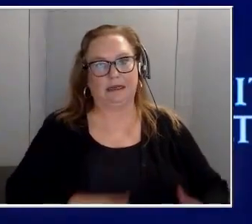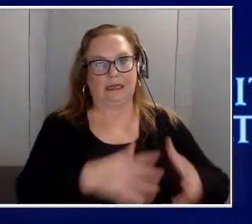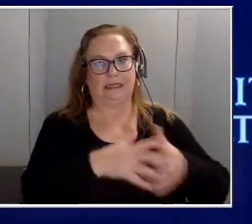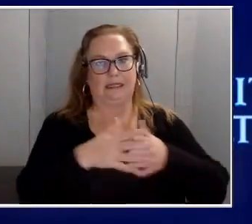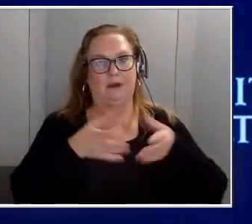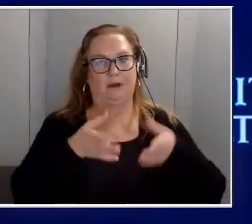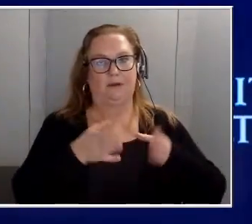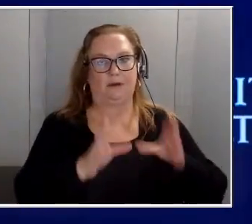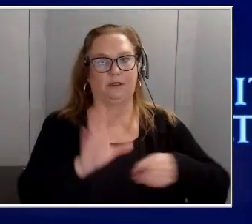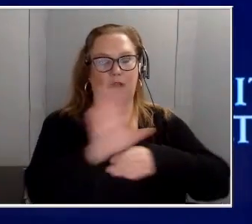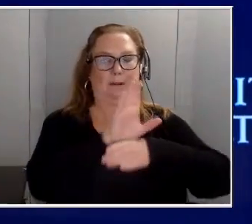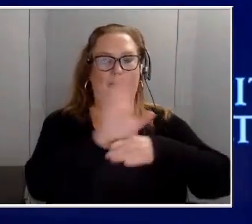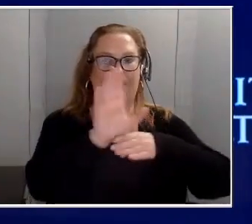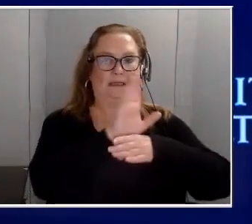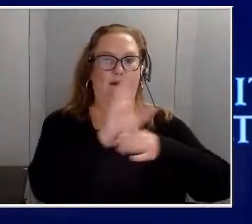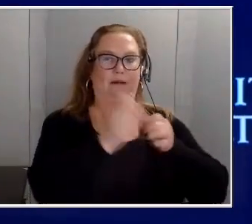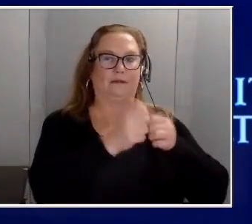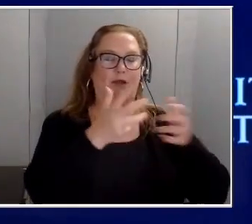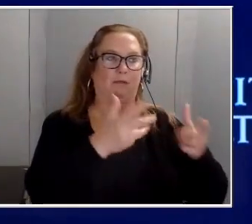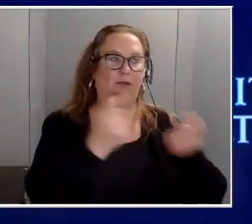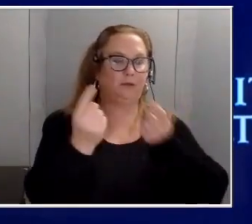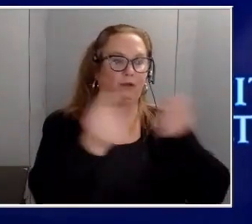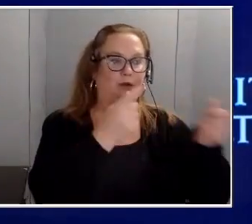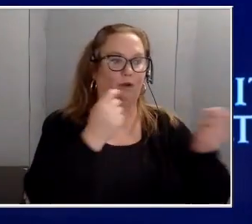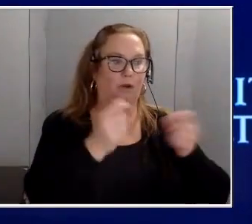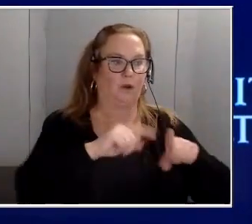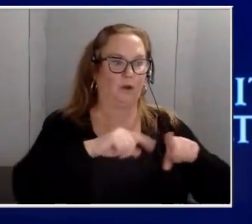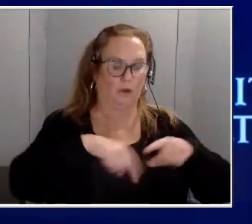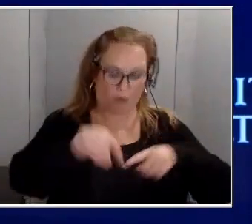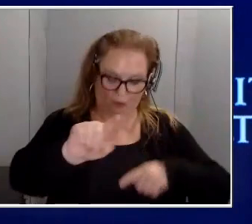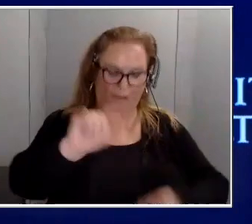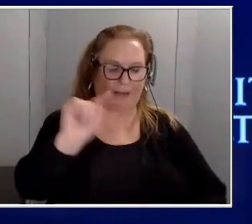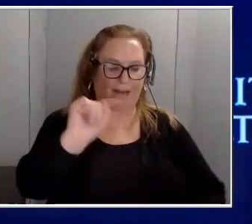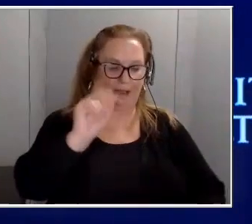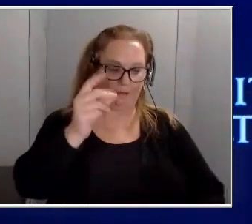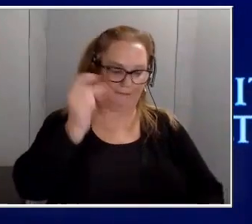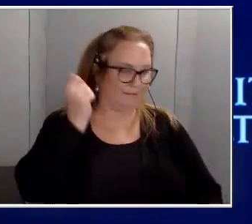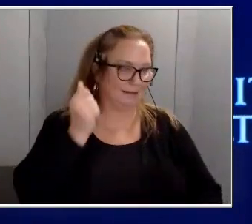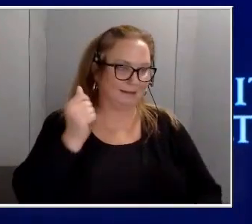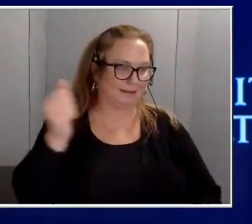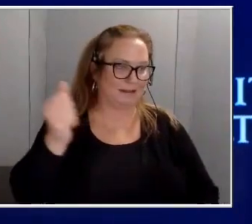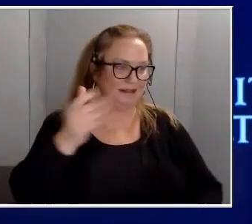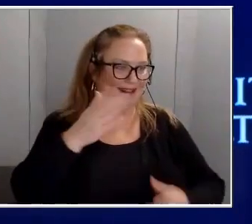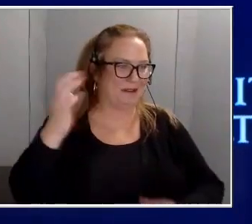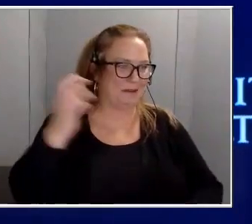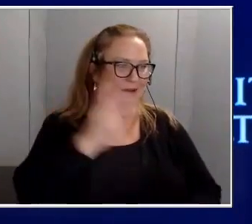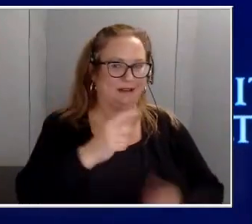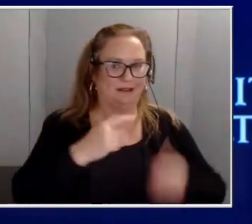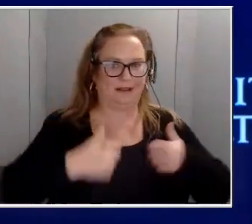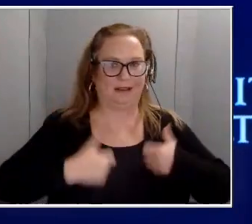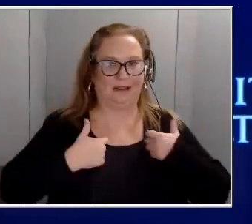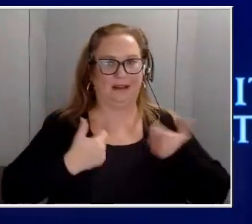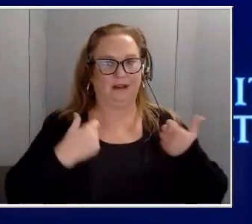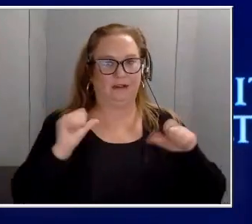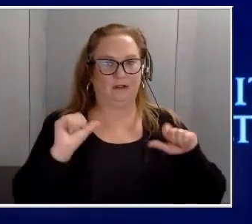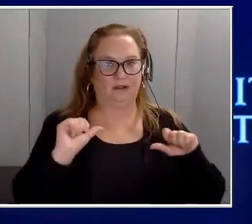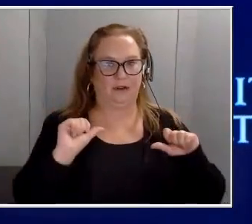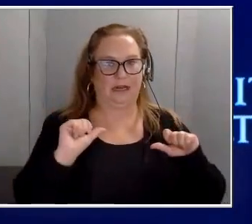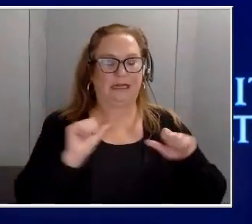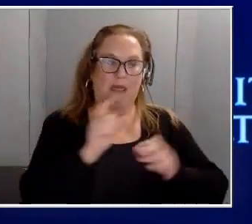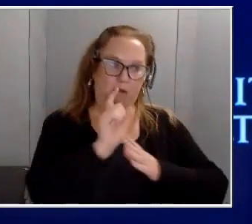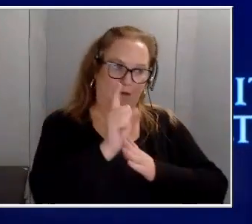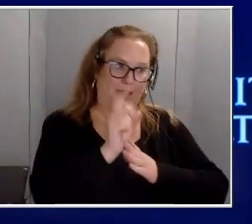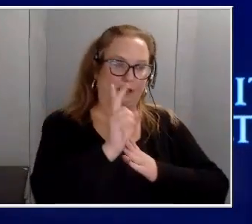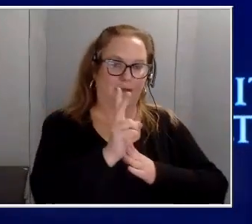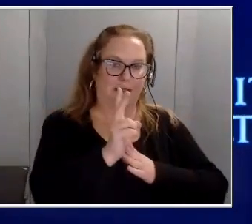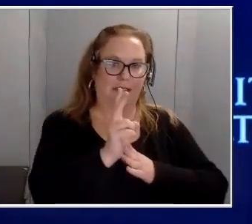so busy, we have so much to do. We just want to get to the bathroom and get back on with our lives. You really should try to take a minute in the bathroom.